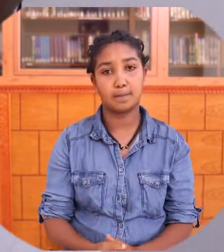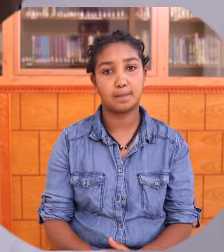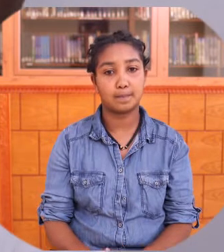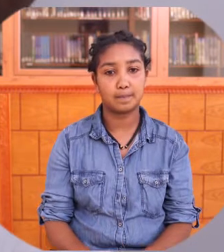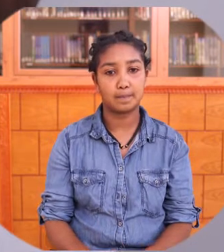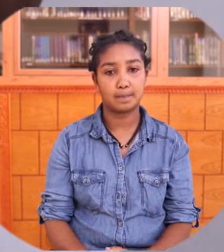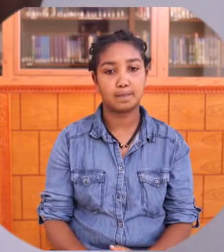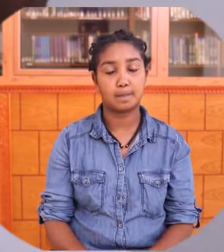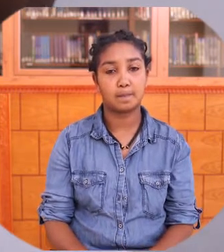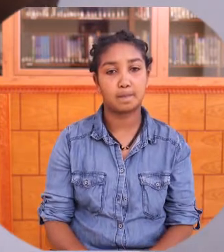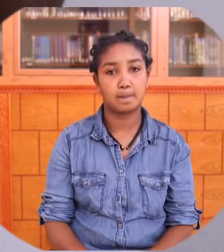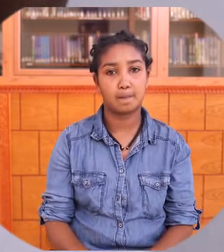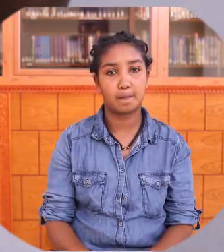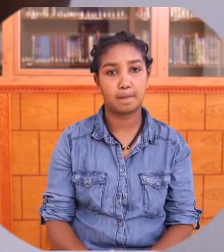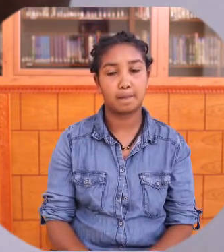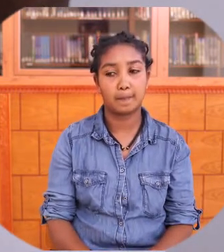and the flesh.